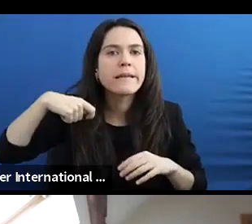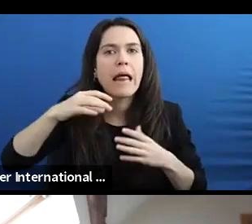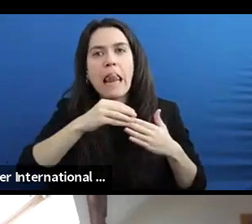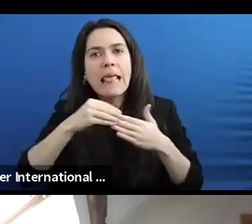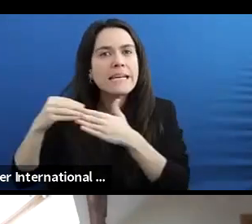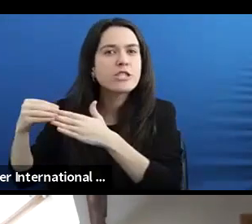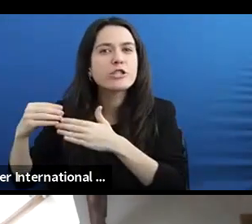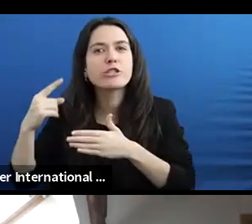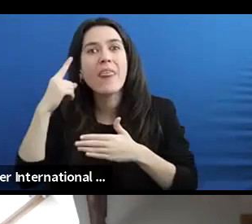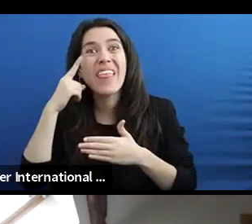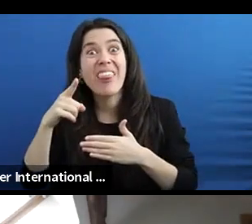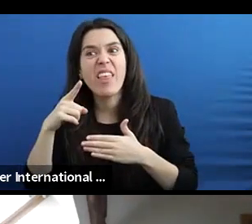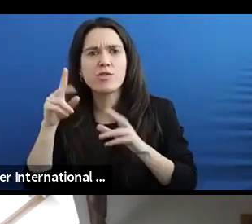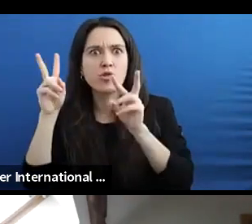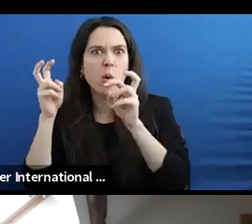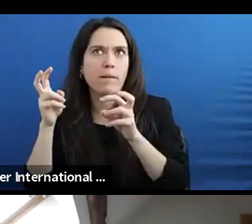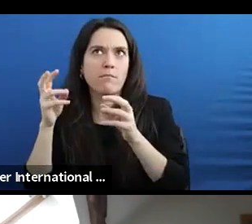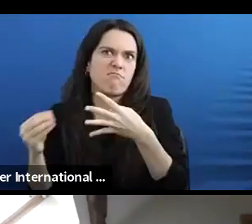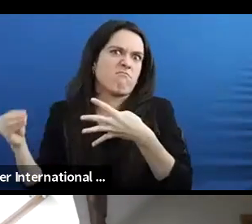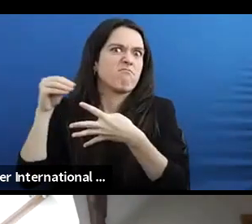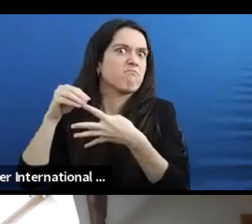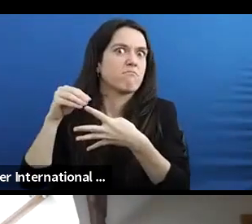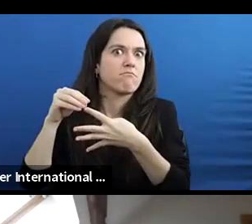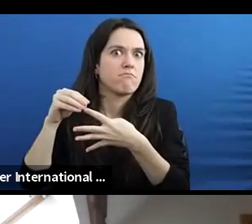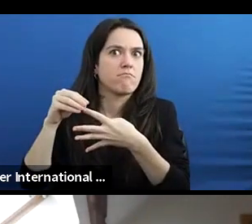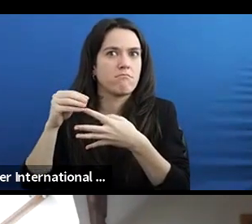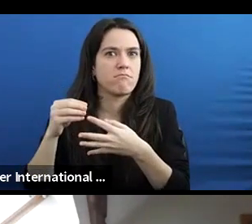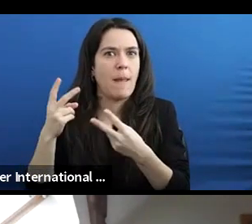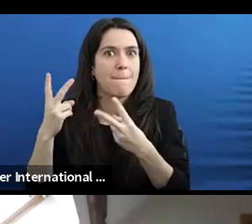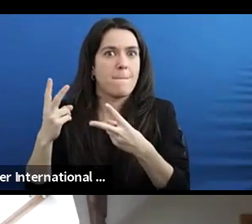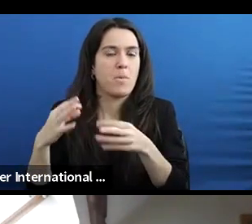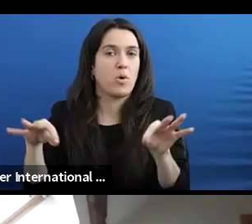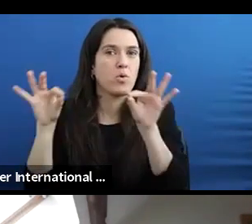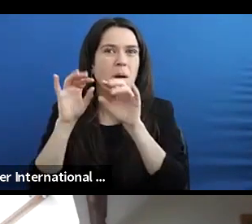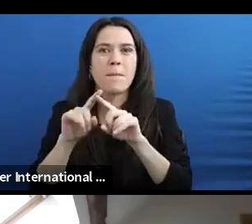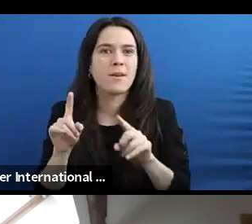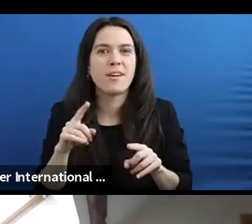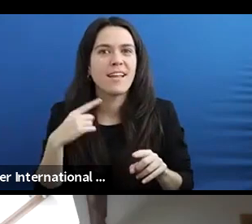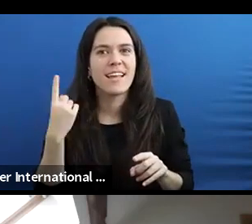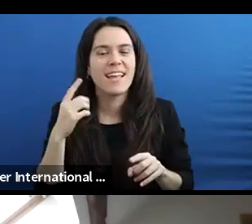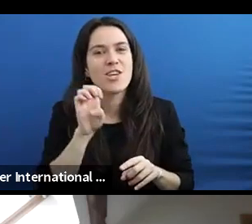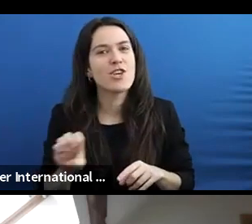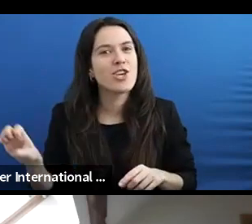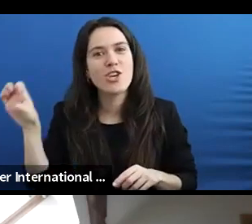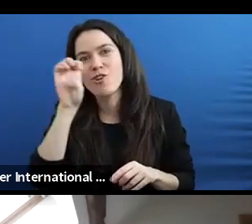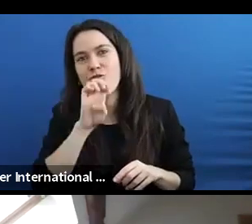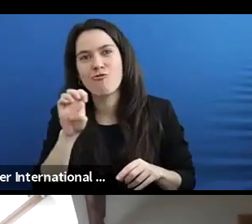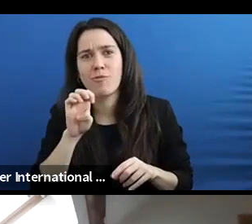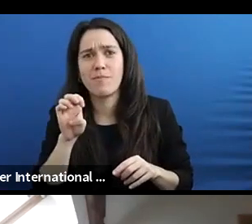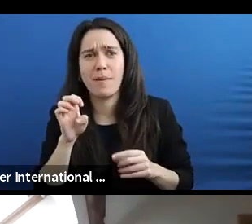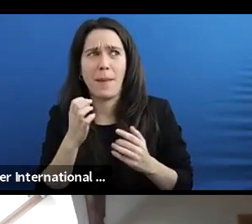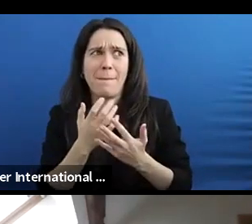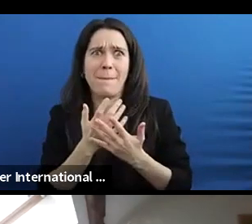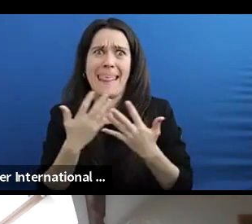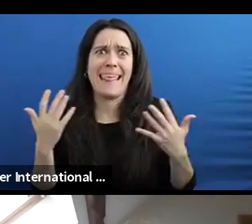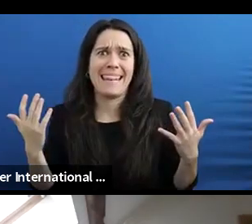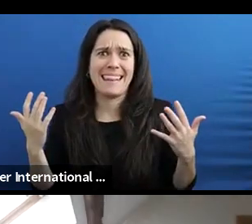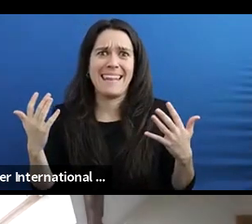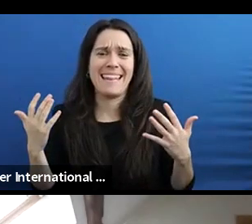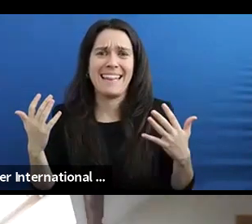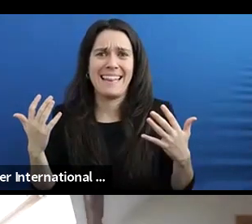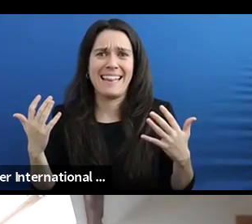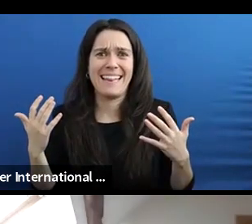So you have this European work that is very, very important and shared by the majority of the